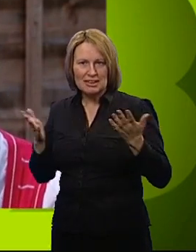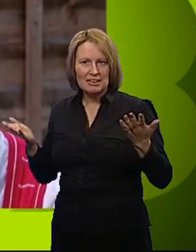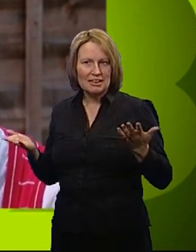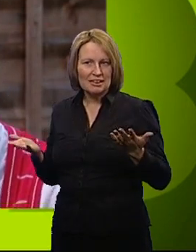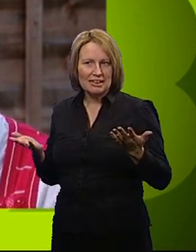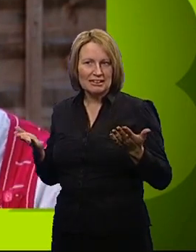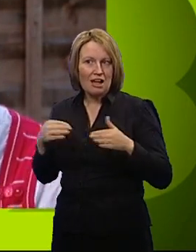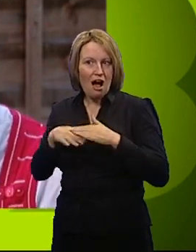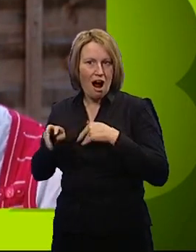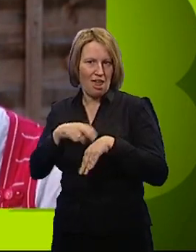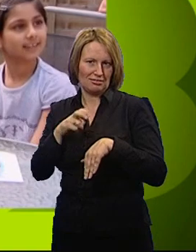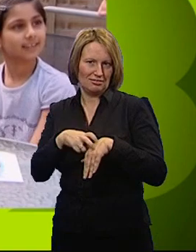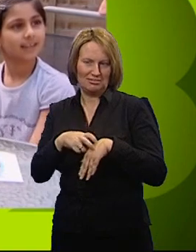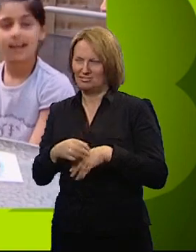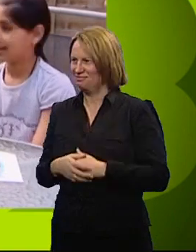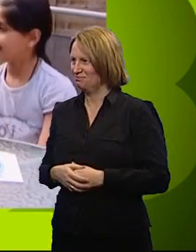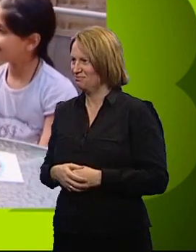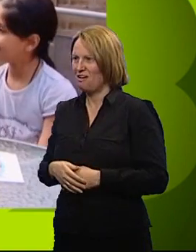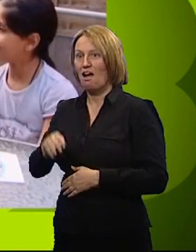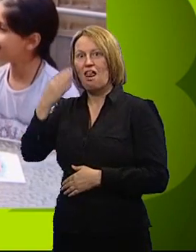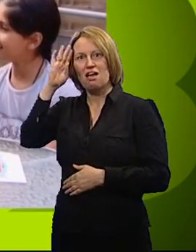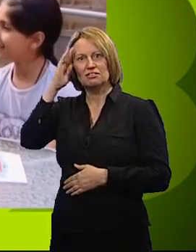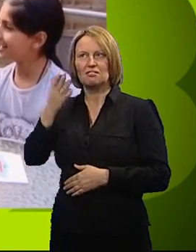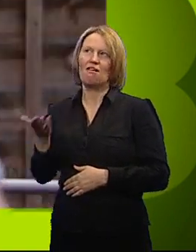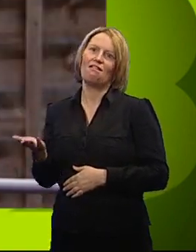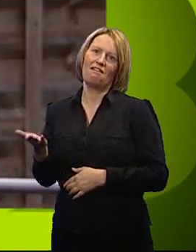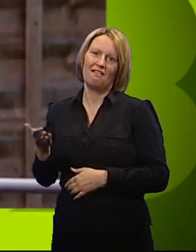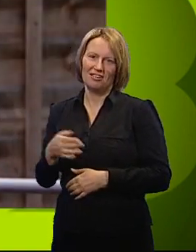adventure in Ireland.